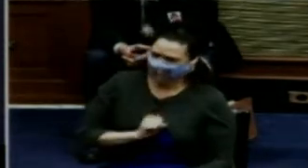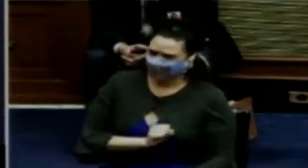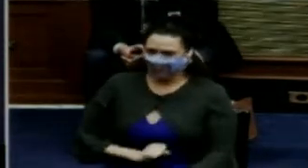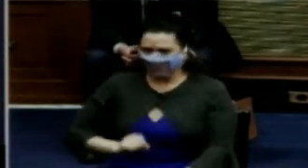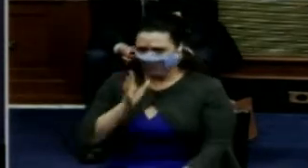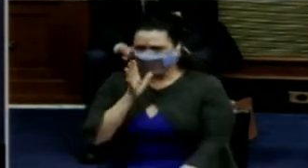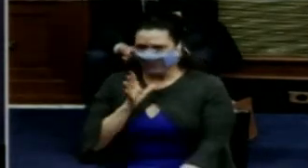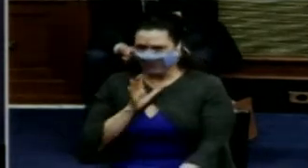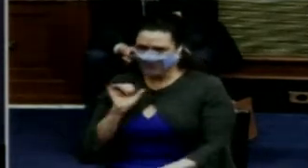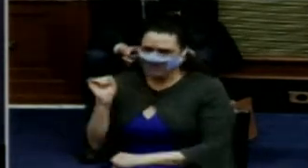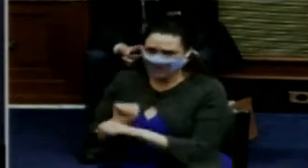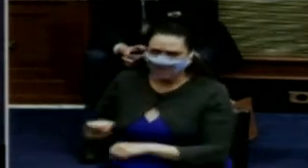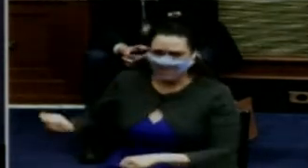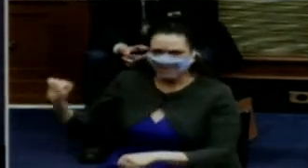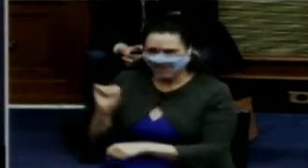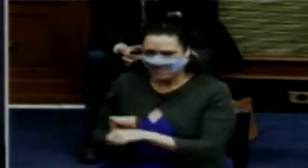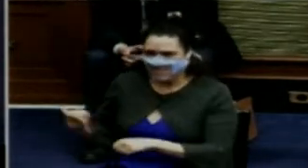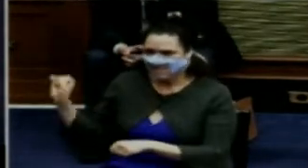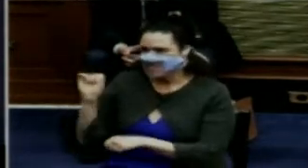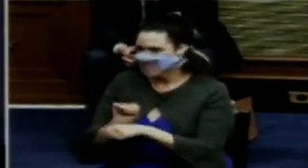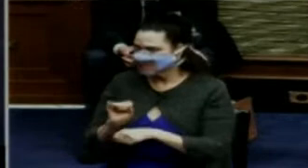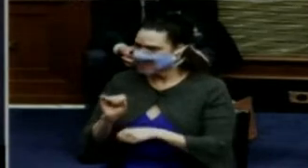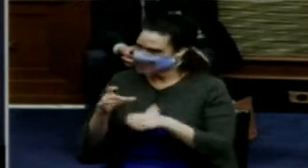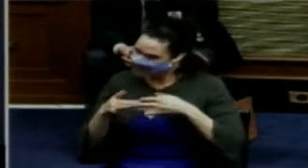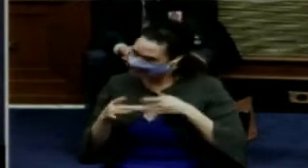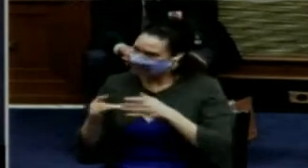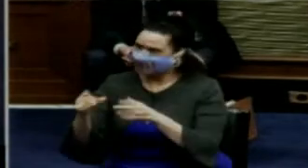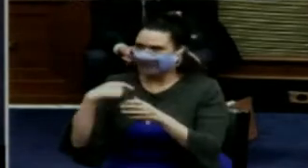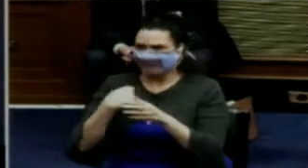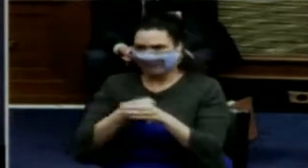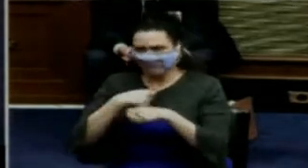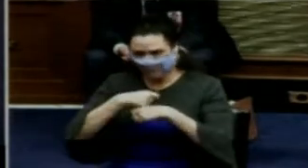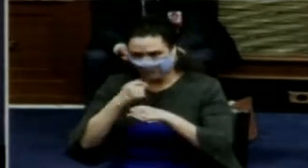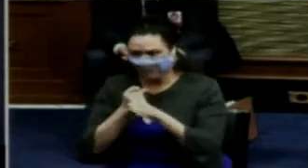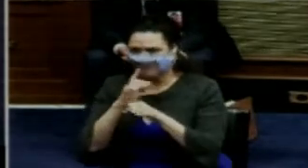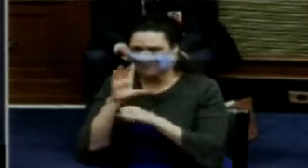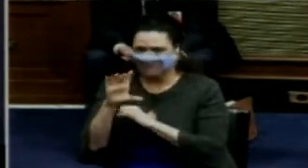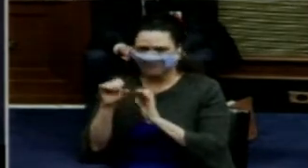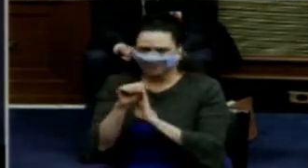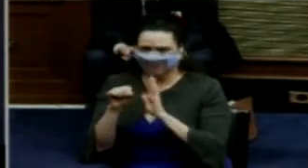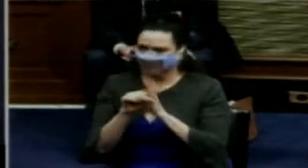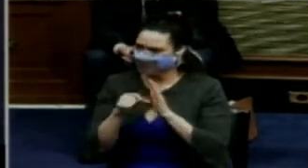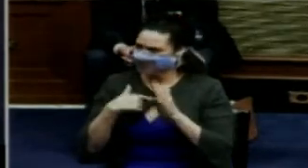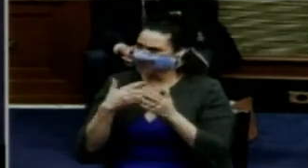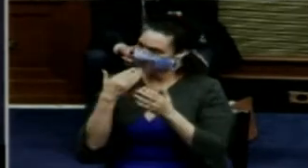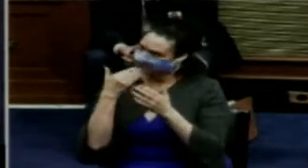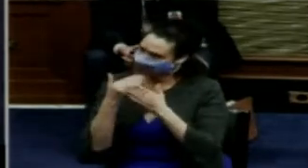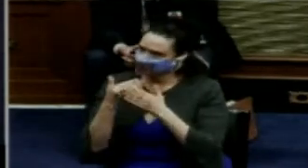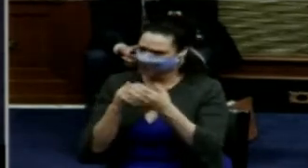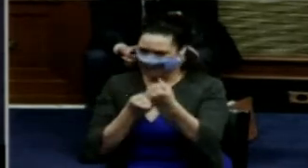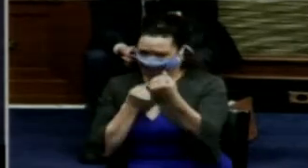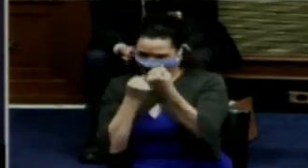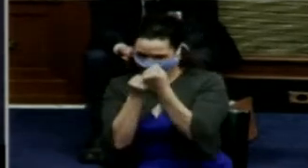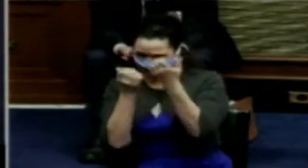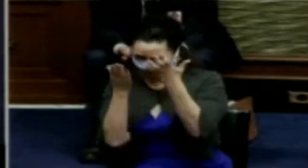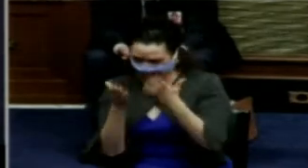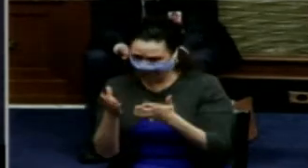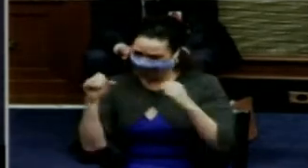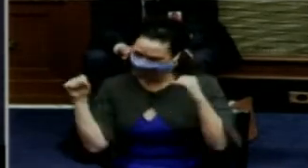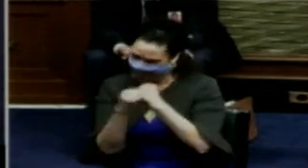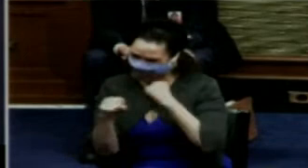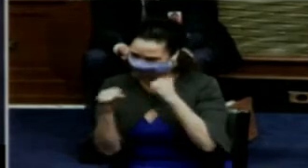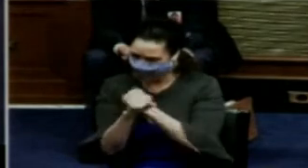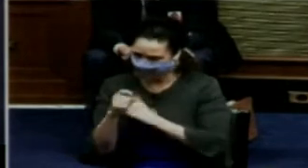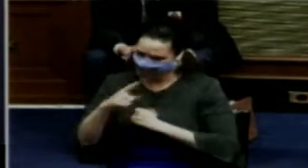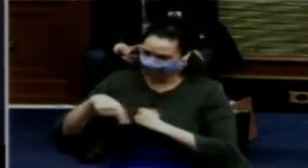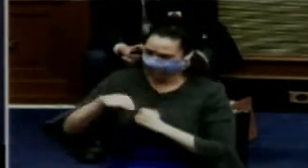moment. The District of Columbia has a fierce advocate in Congress who will never stop fighting for their representation, and I believe that